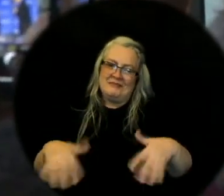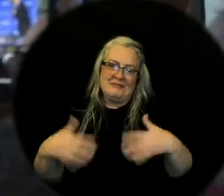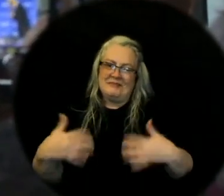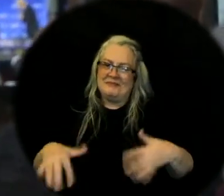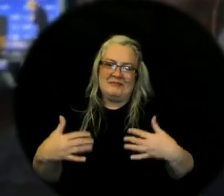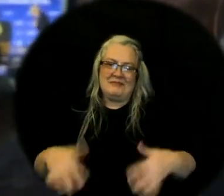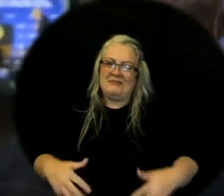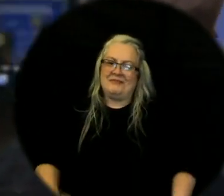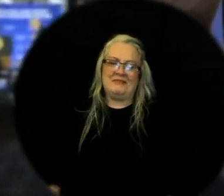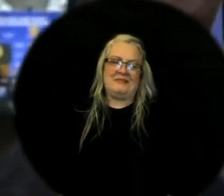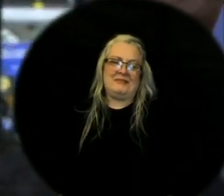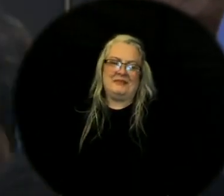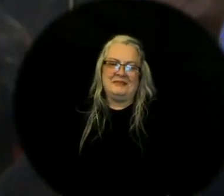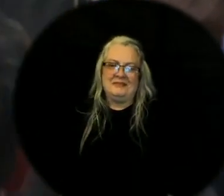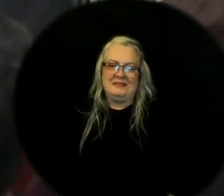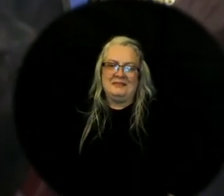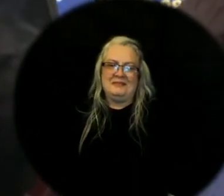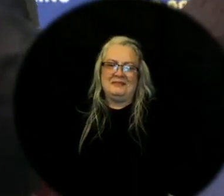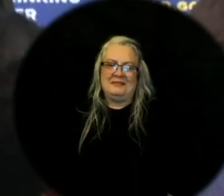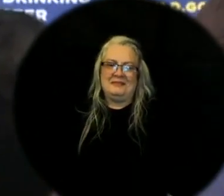And I love your earrings.